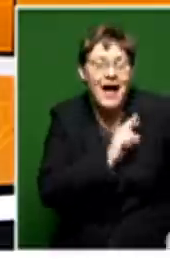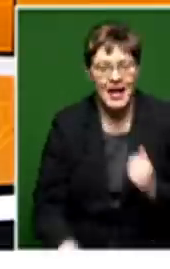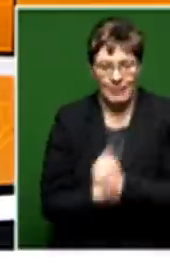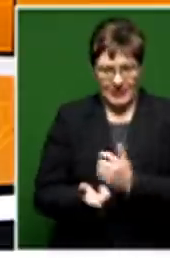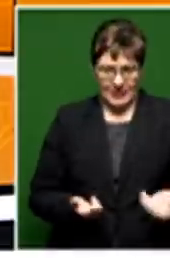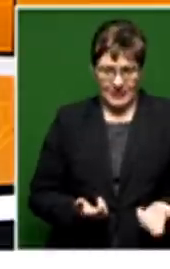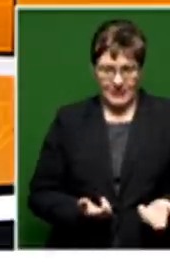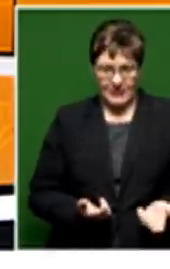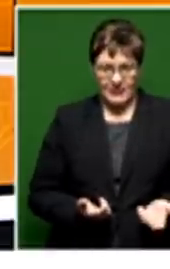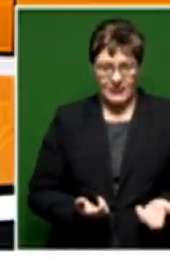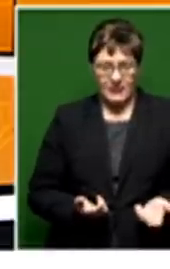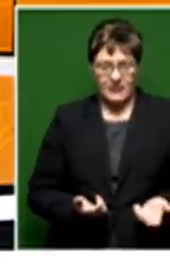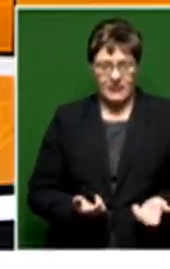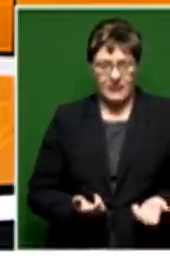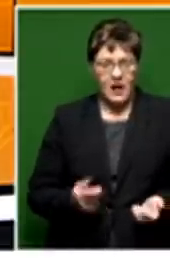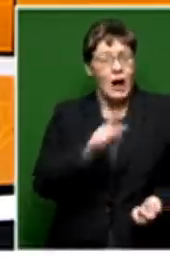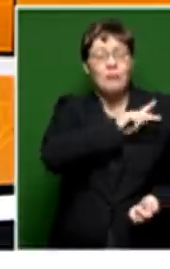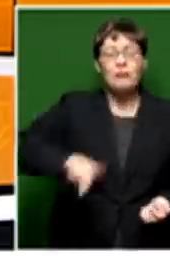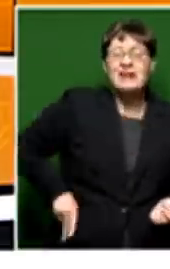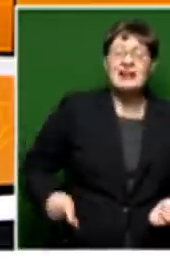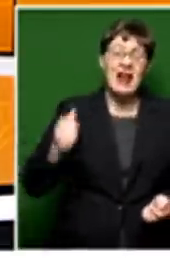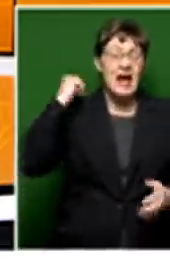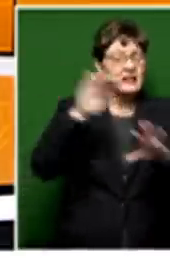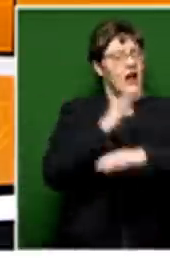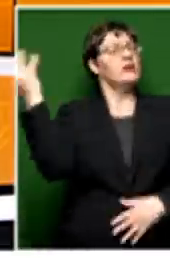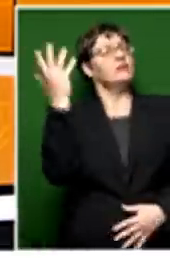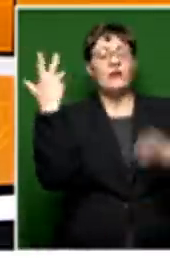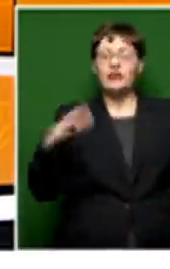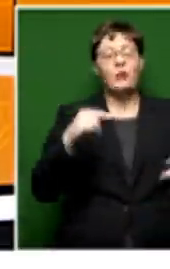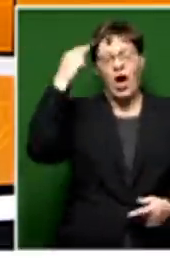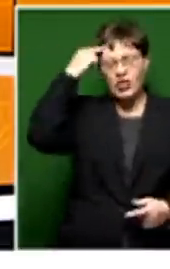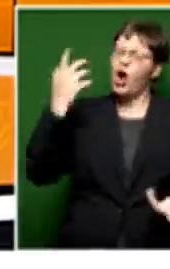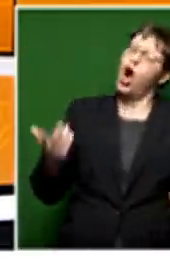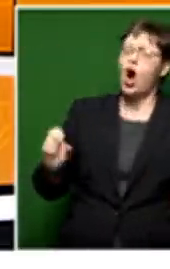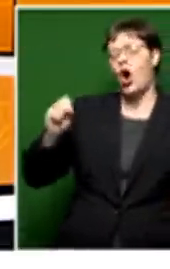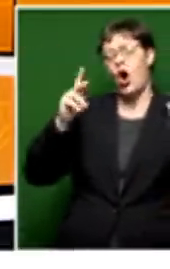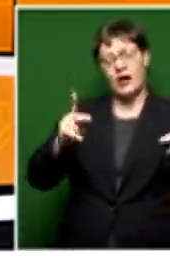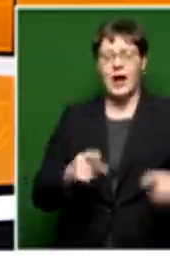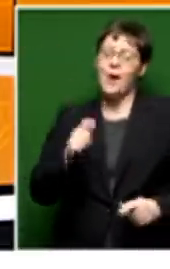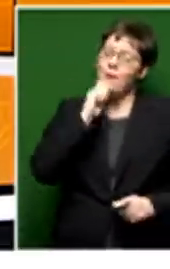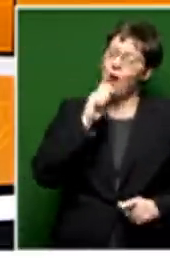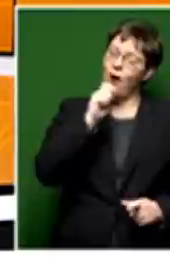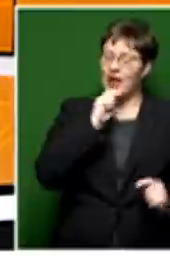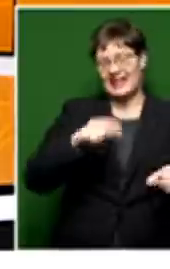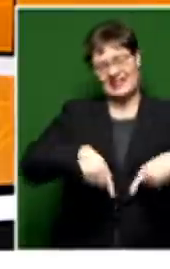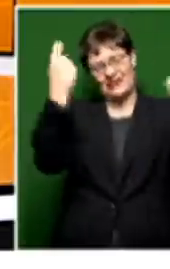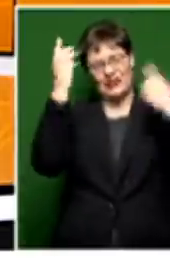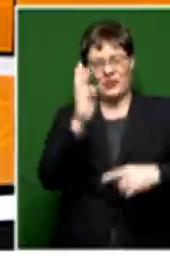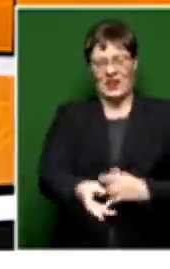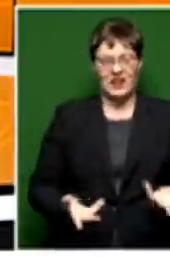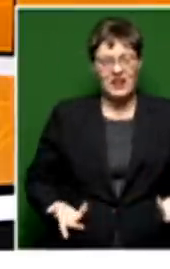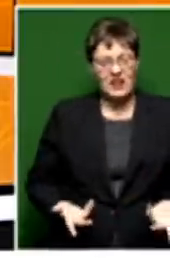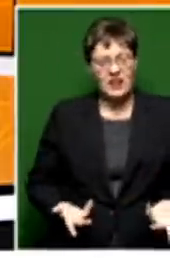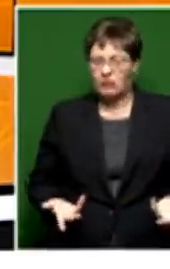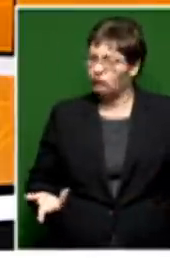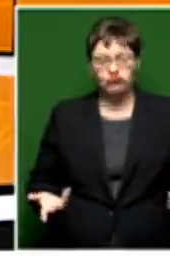happening? Because after the president spoke last night, you would have thought that, okay, we would have woken up to a different scene this morning. Maybe things would be